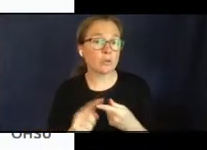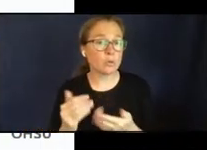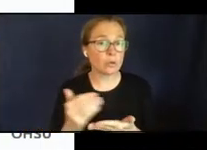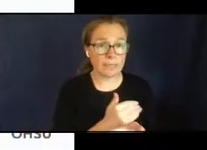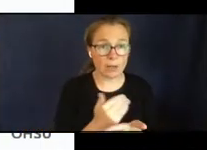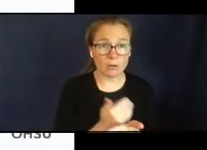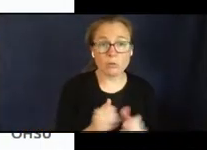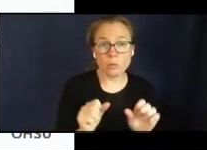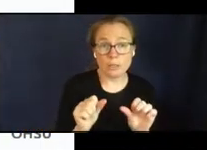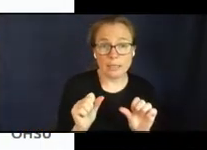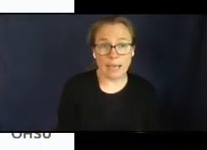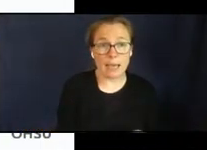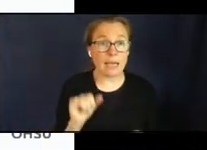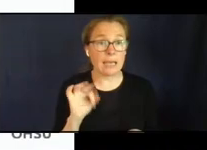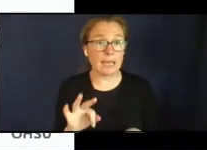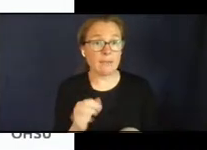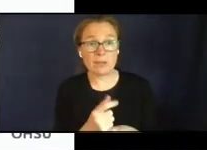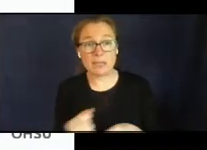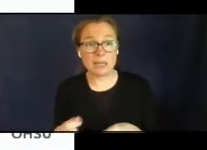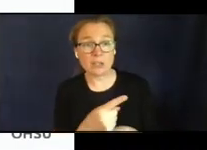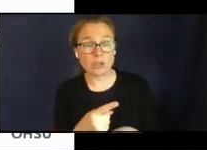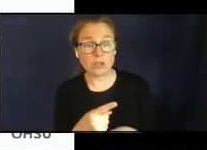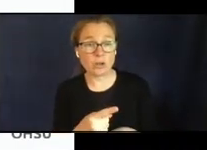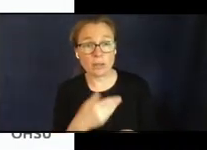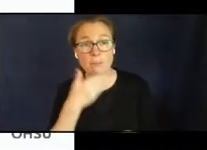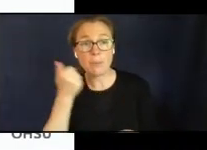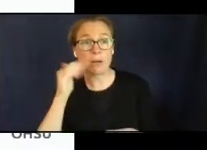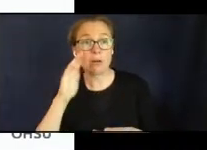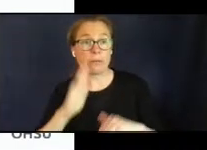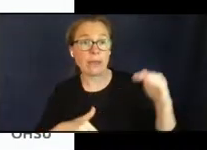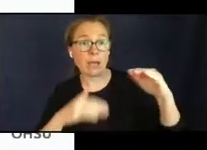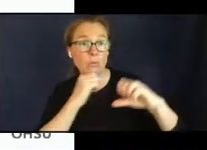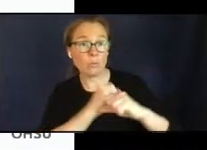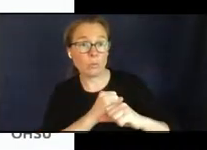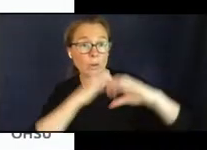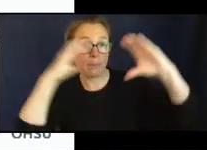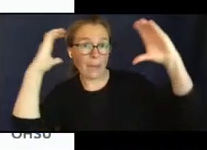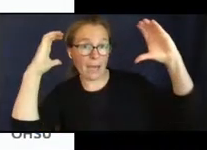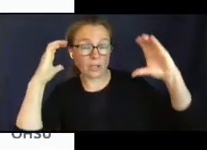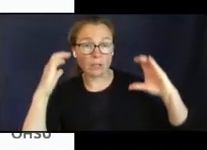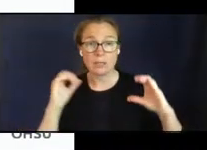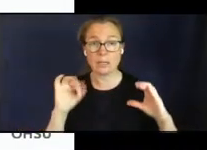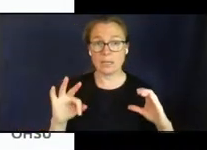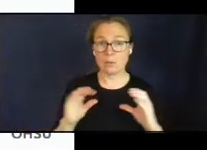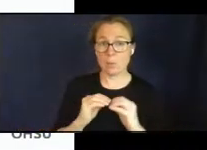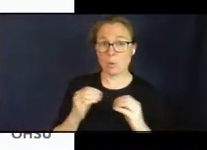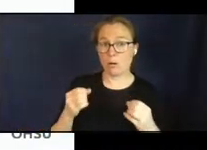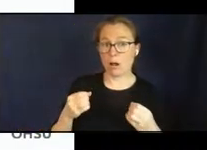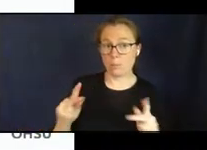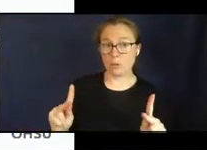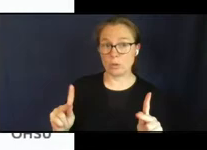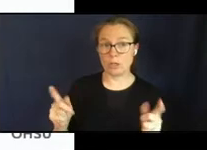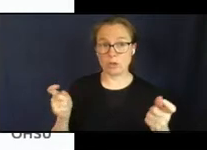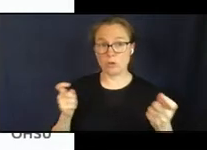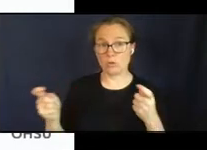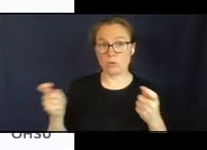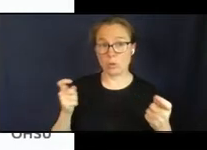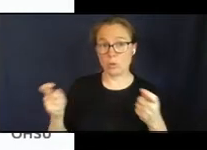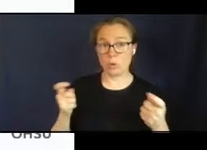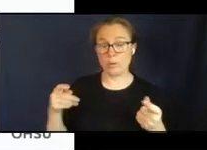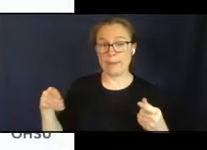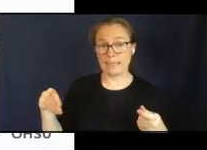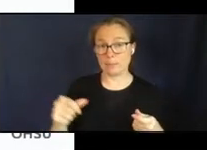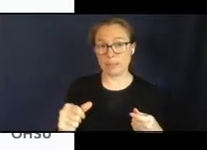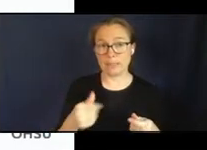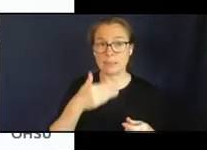goes better than imagined, where you and Mr. Zeke and others have talked about opportunities to control our expenses and be more efficient